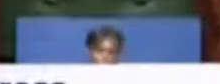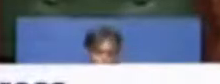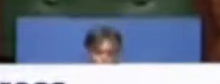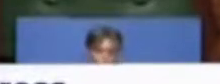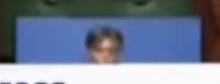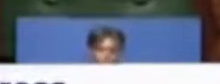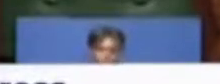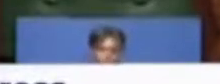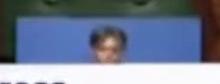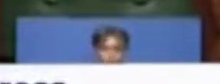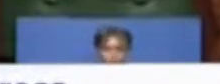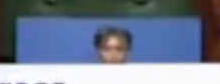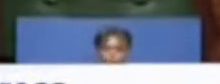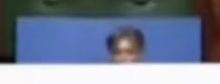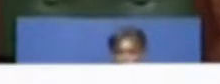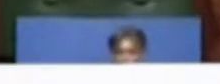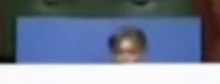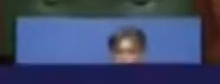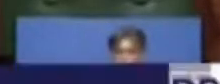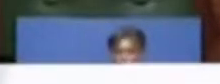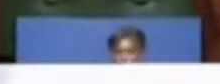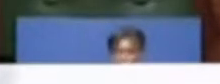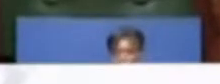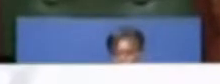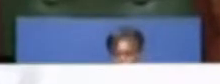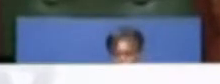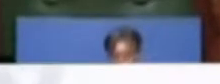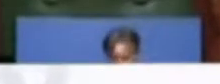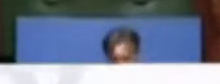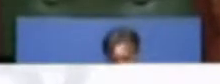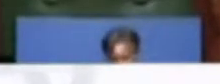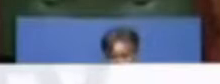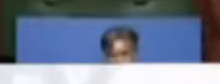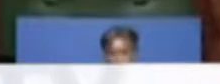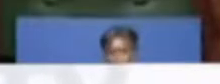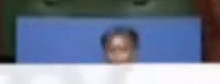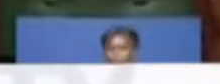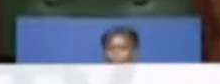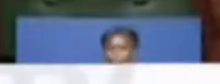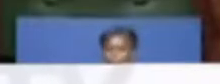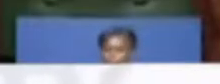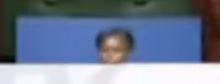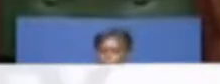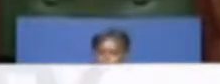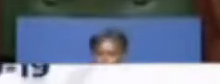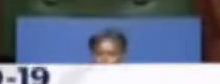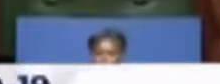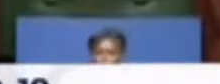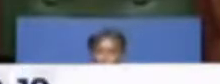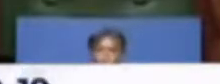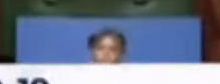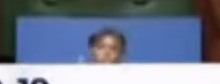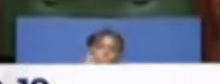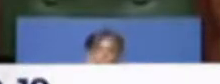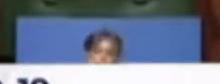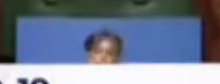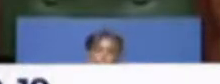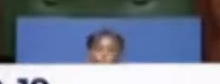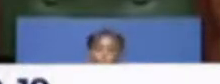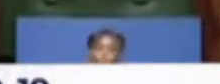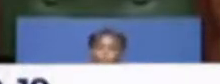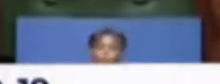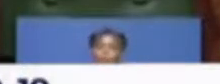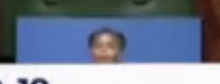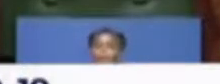Garrison, and soon I will be in Isiolo opening another level 4 hospital. I